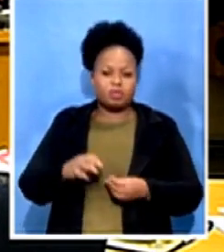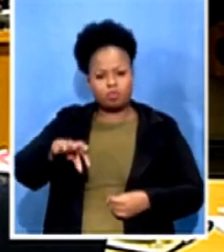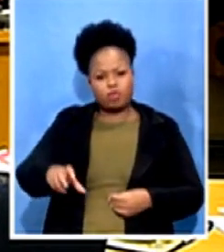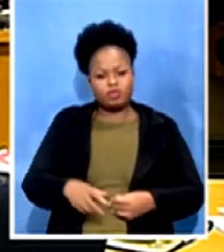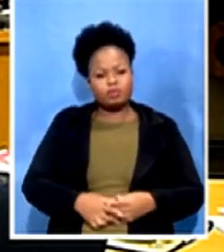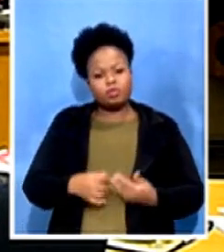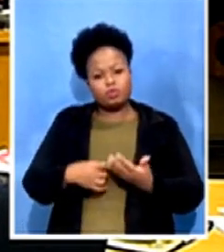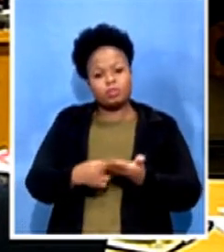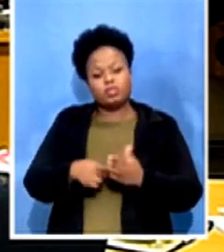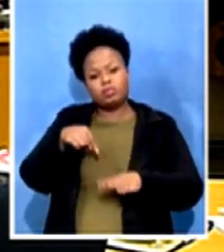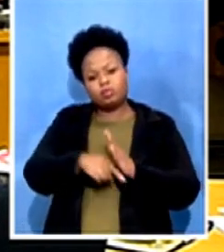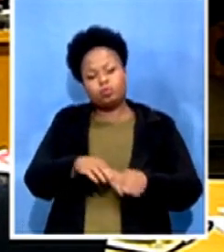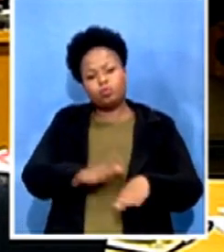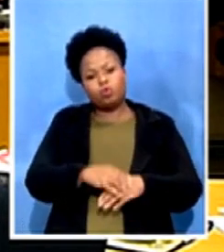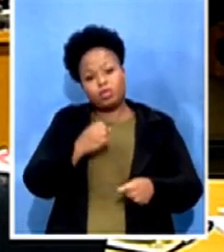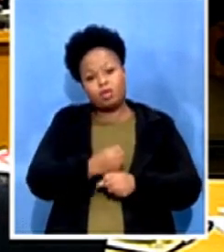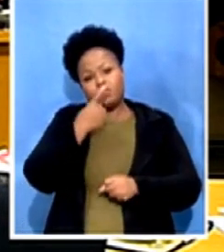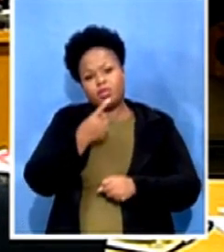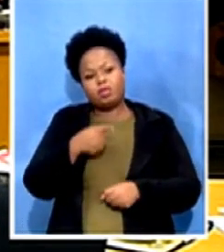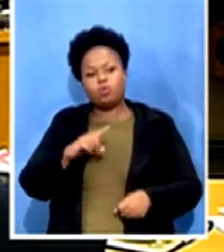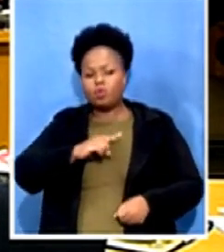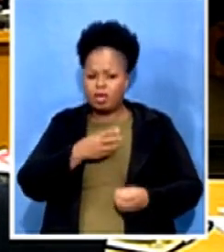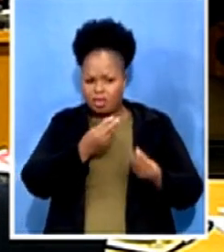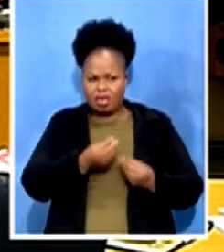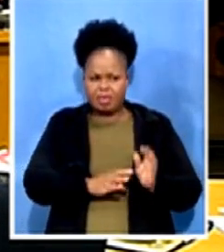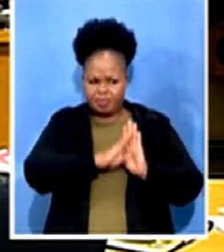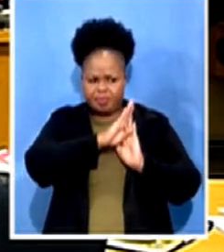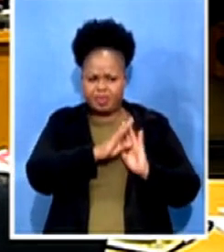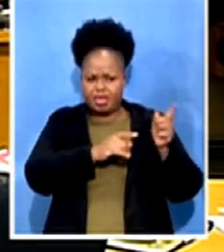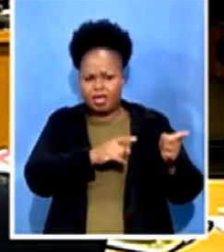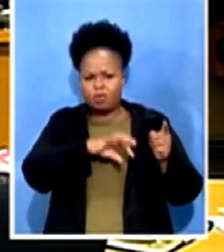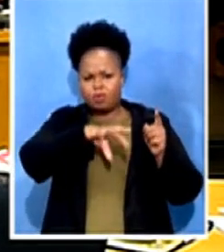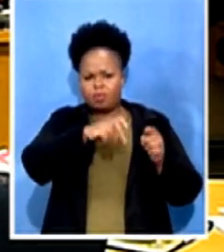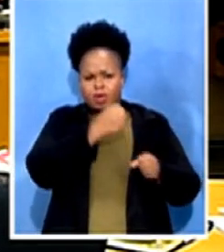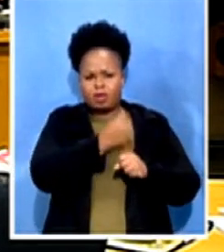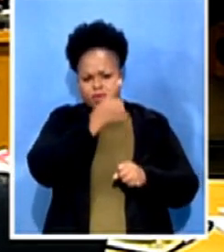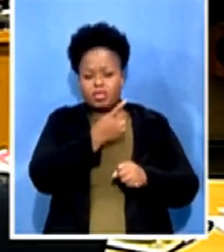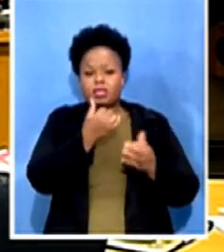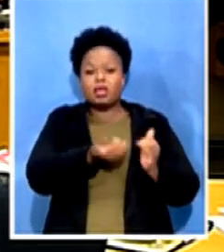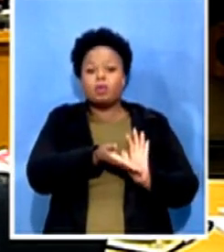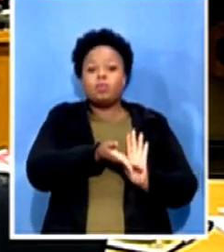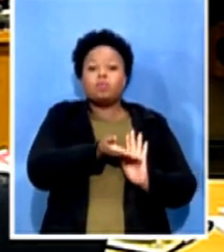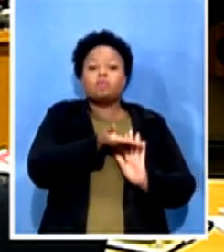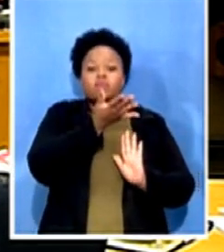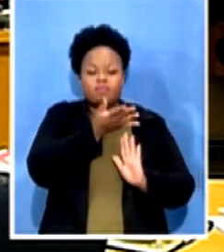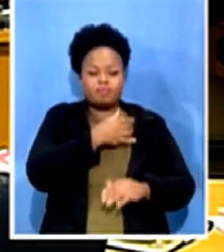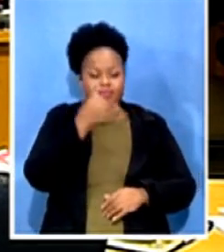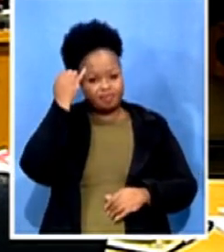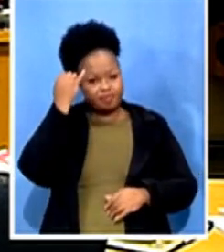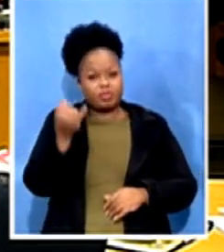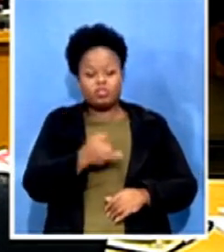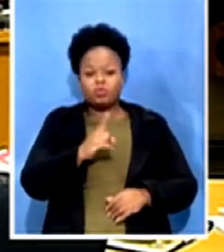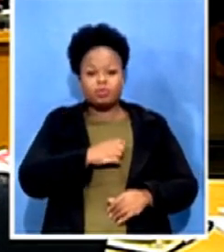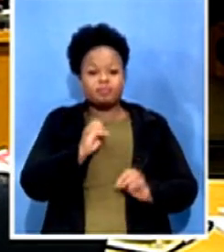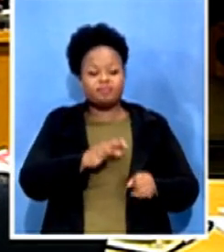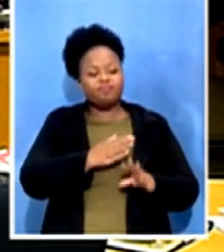their numbers are also picking up. At this point, their numbers are going up. Now, I can imagine that if we don't put any